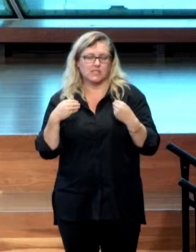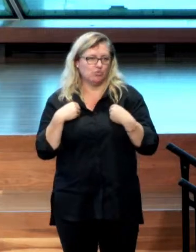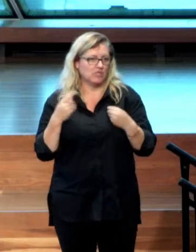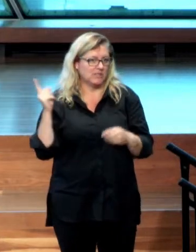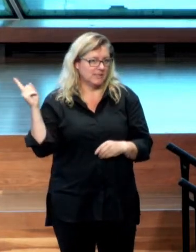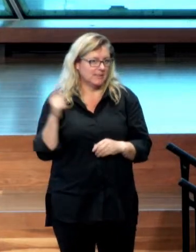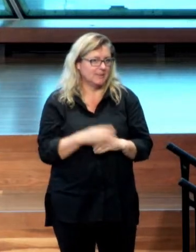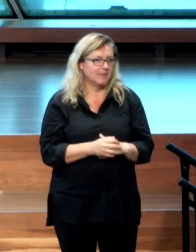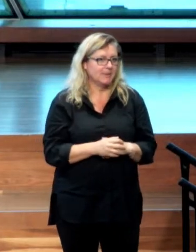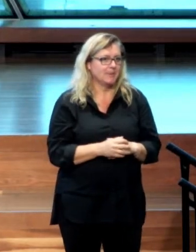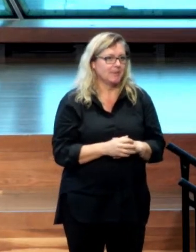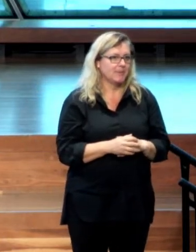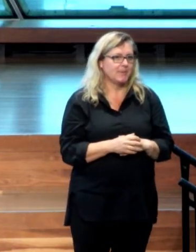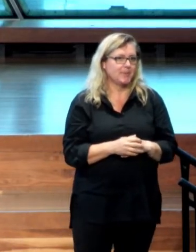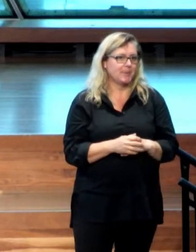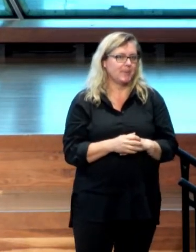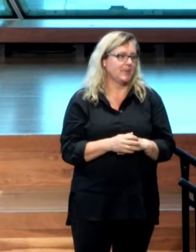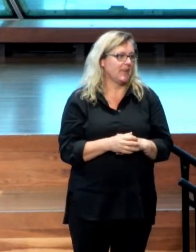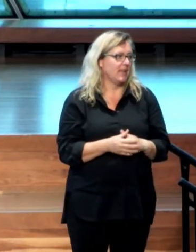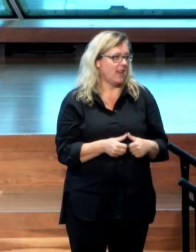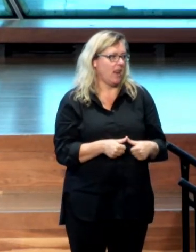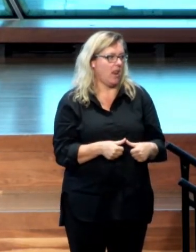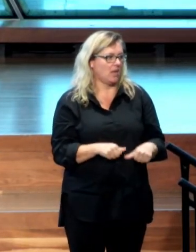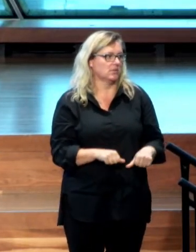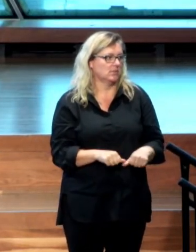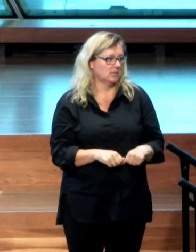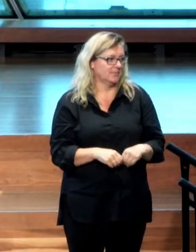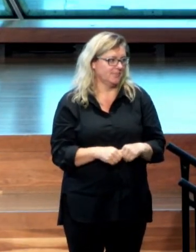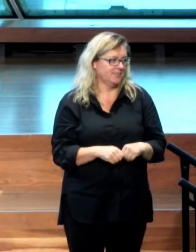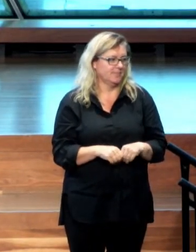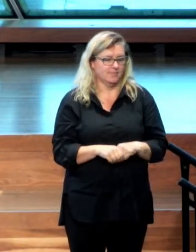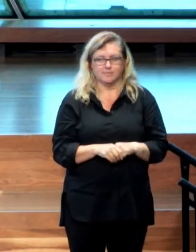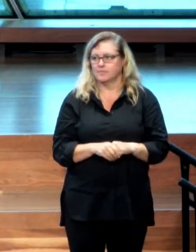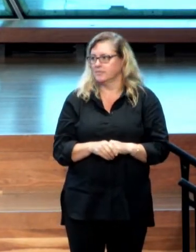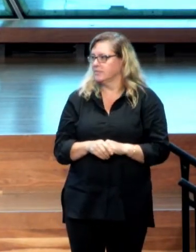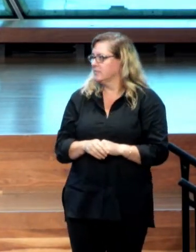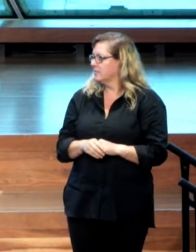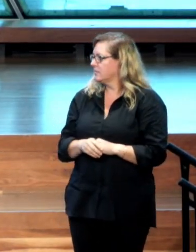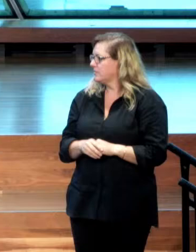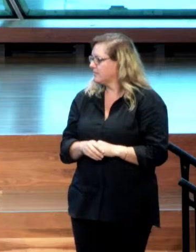You're very generous. Thank you. Thank you. Thanks.